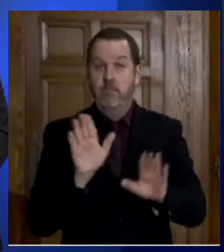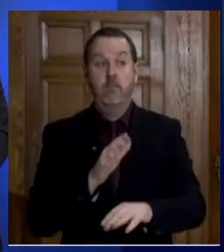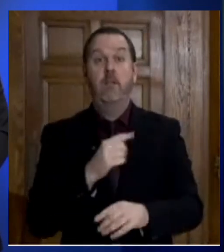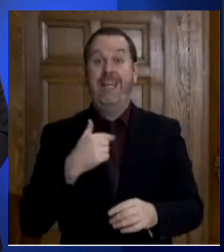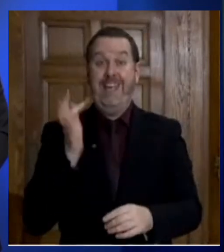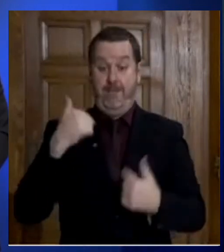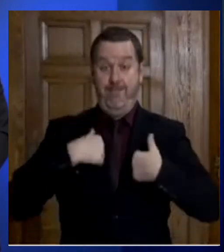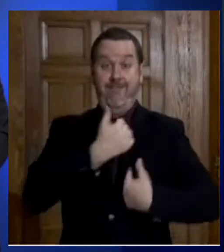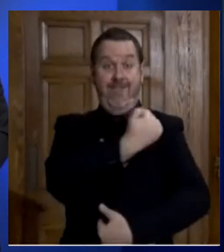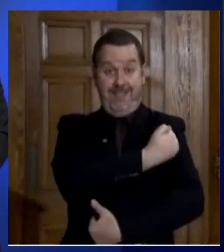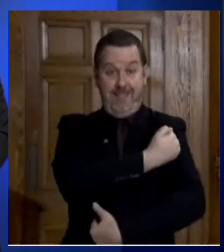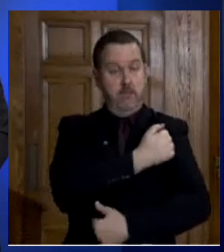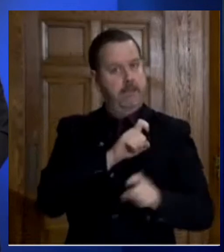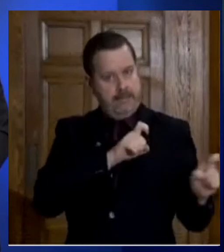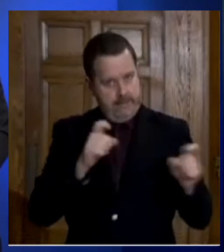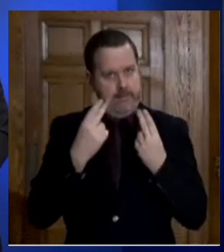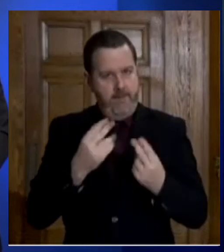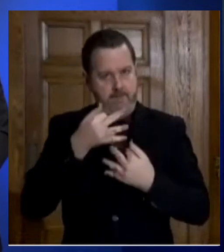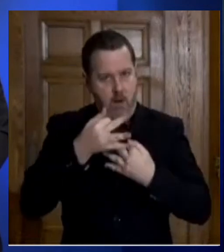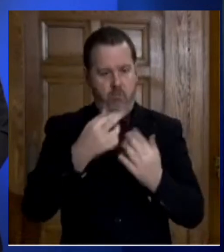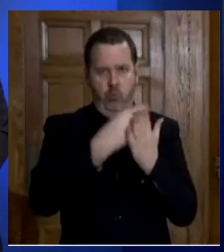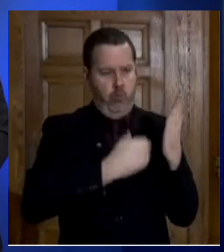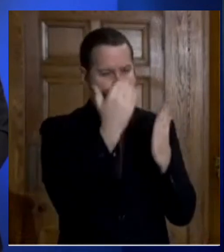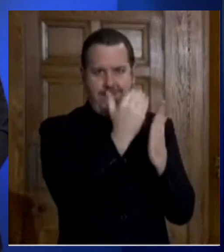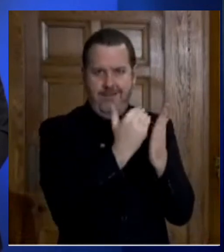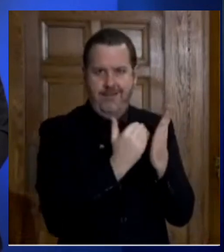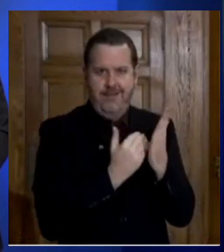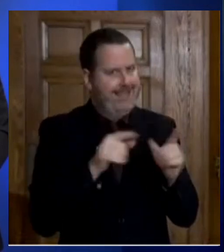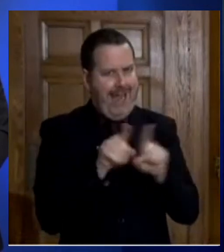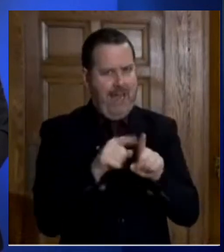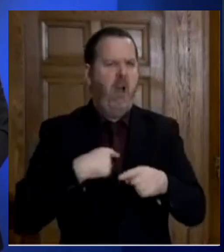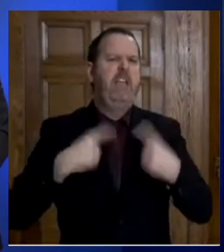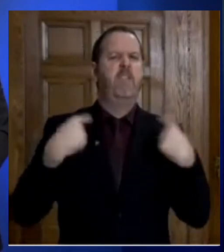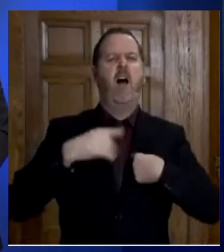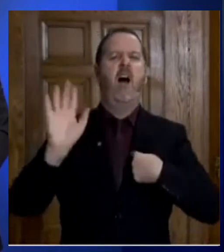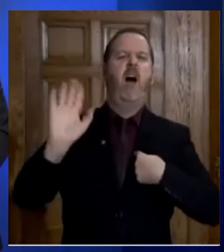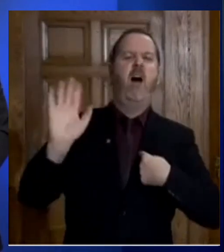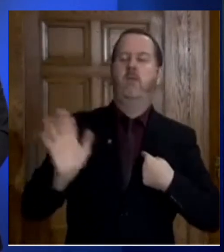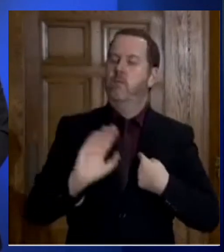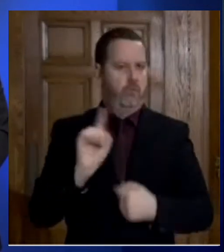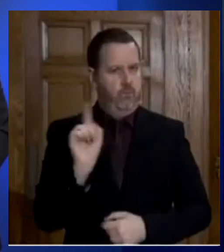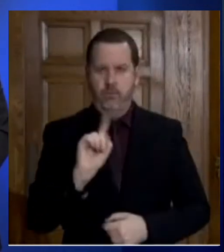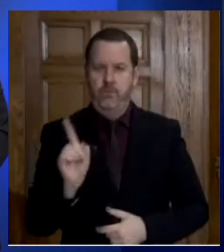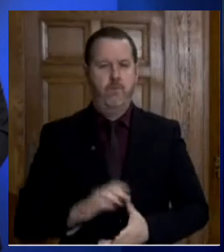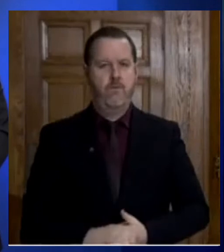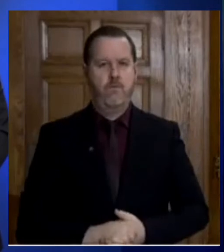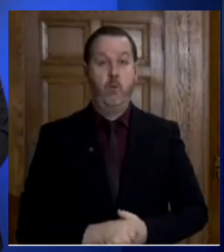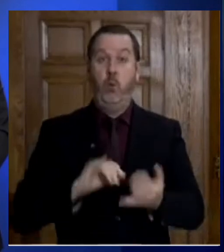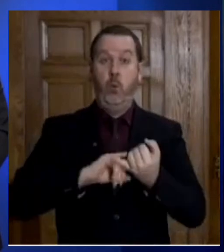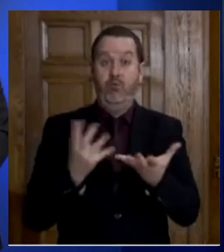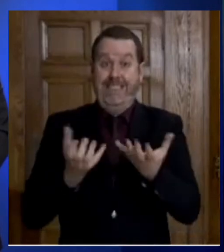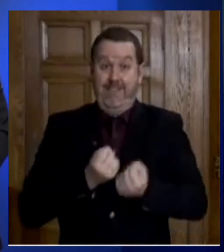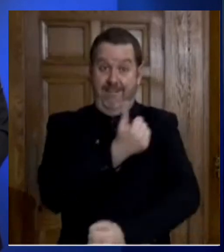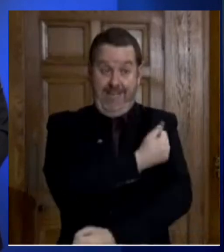those measures that keep every one of us safe. While we know vaccines protect people who receive them,